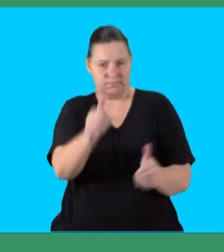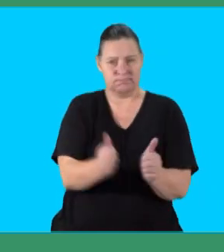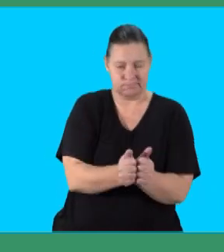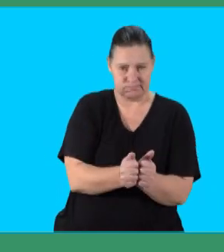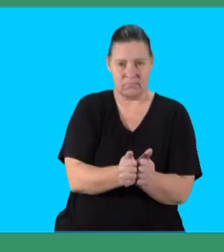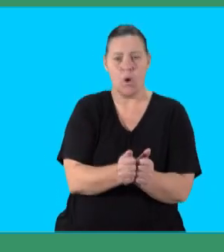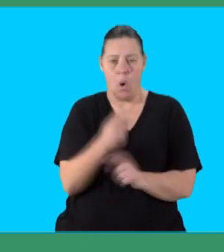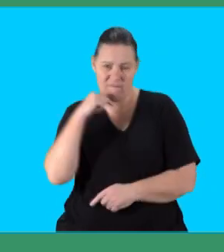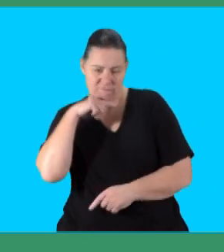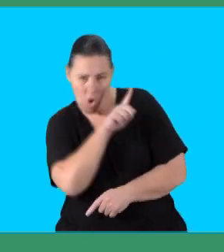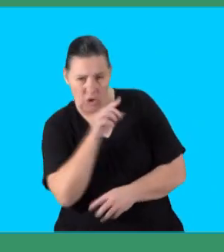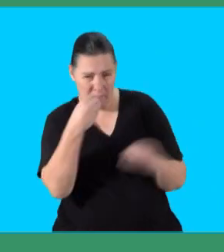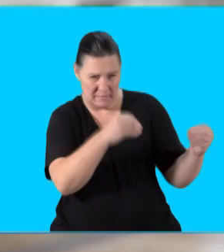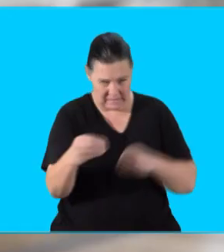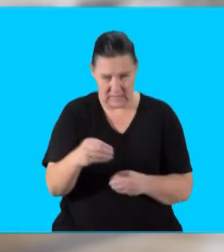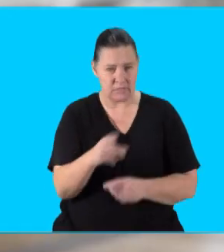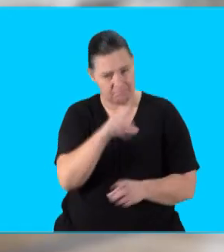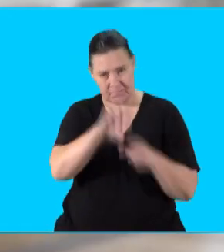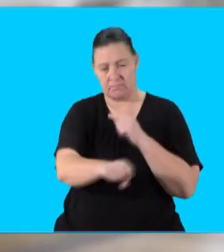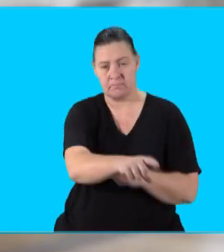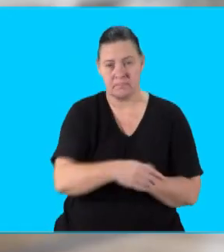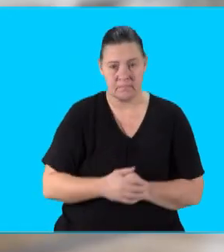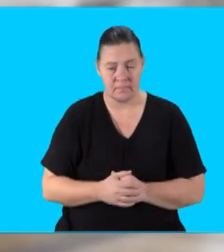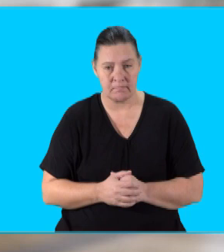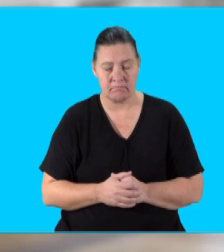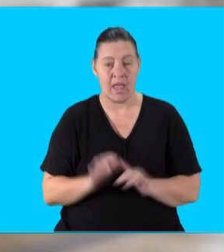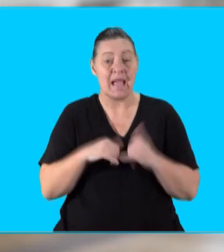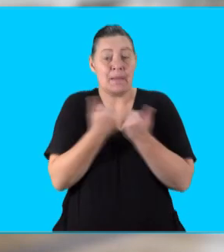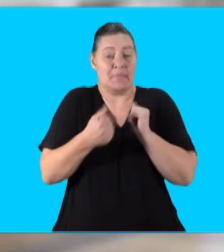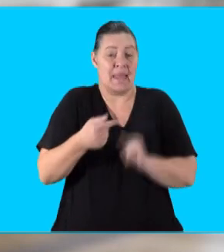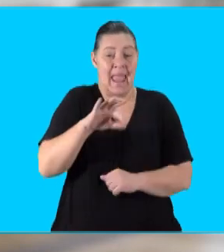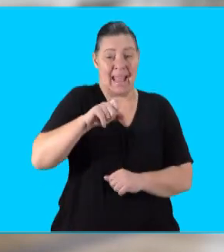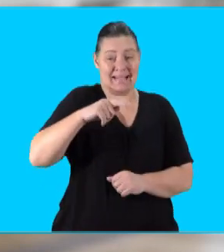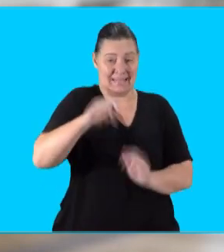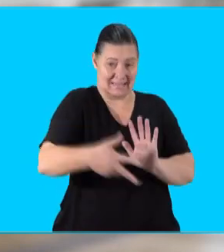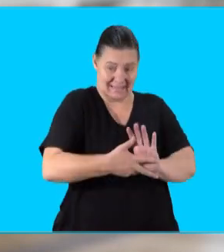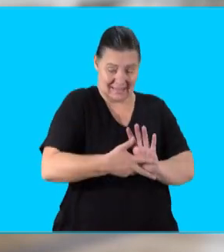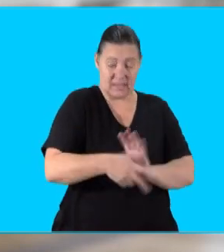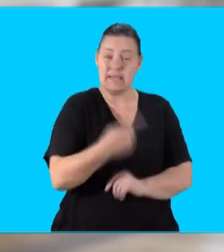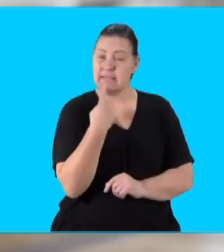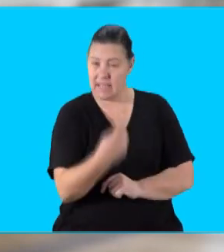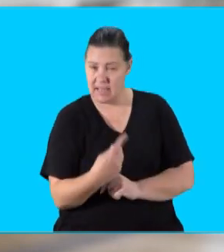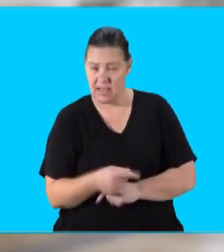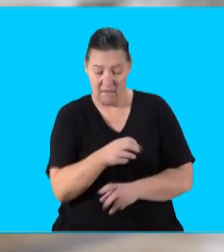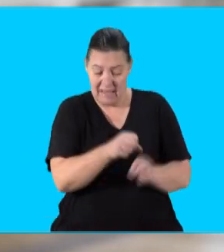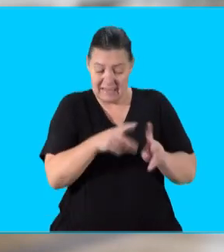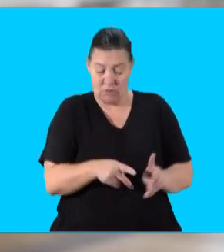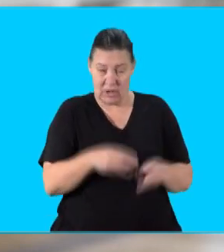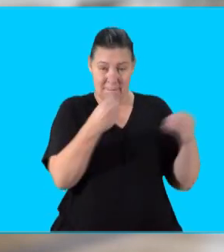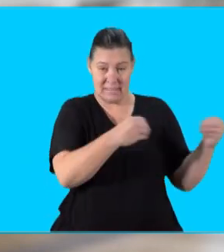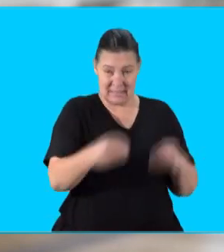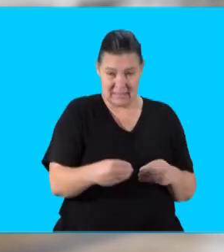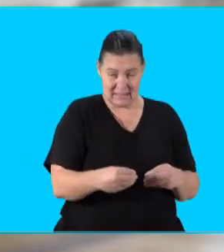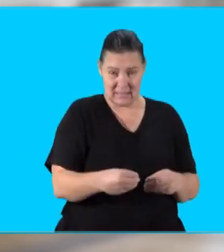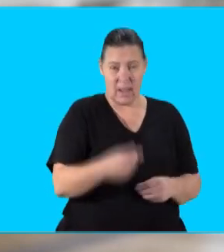or fraudulent business. So the Company Act, it simply says if the directors of the business, of the